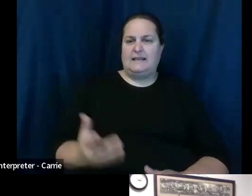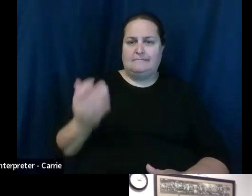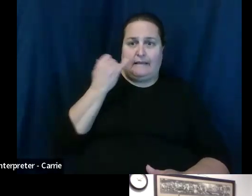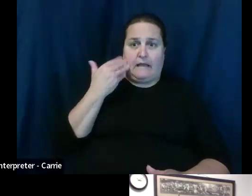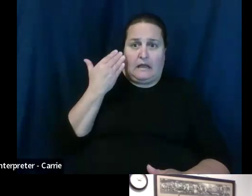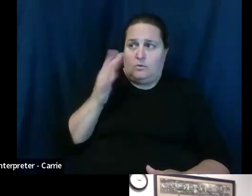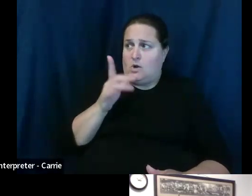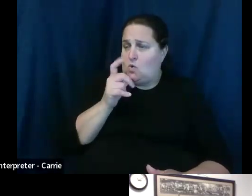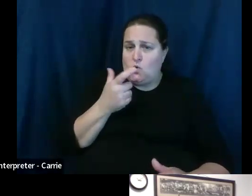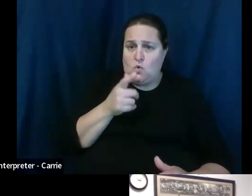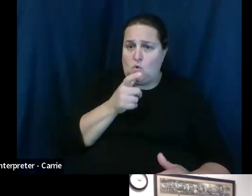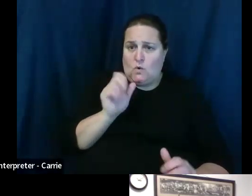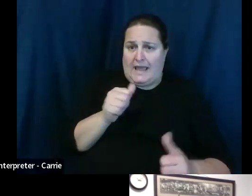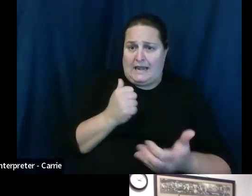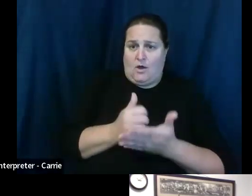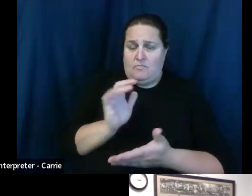if